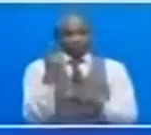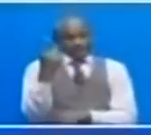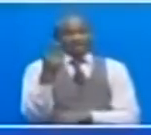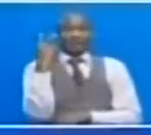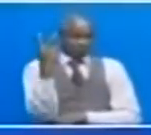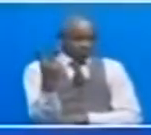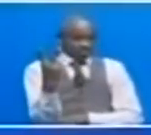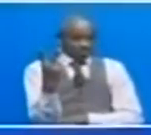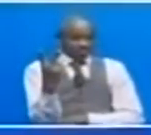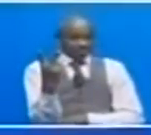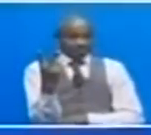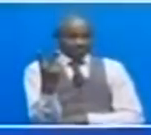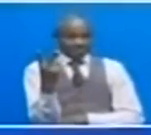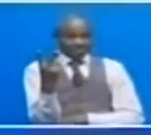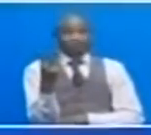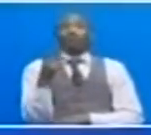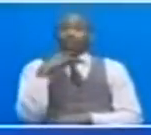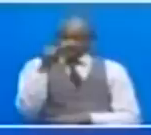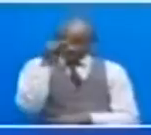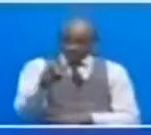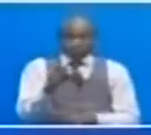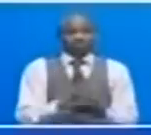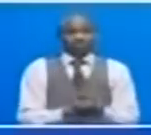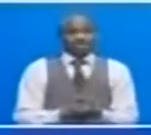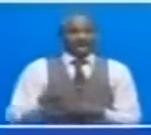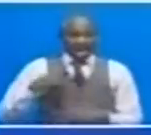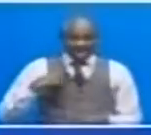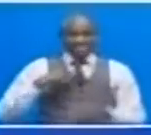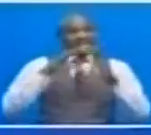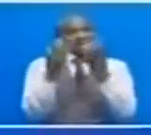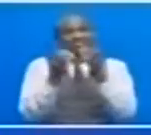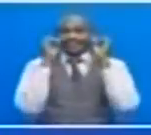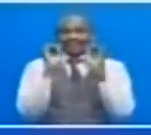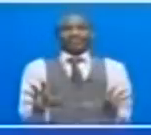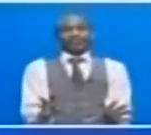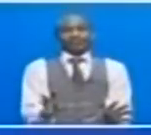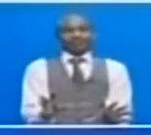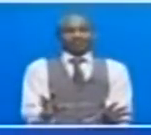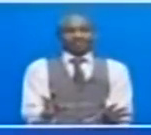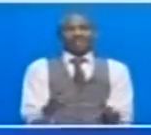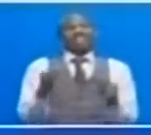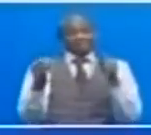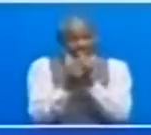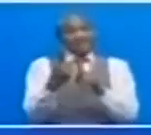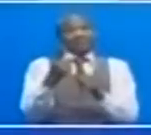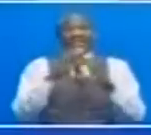Two, to tell you why we will not be in the classroom in